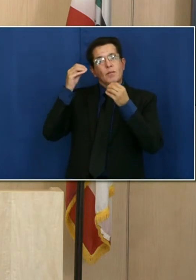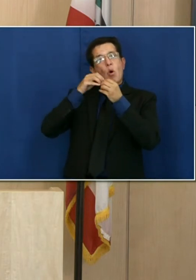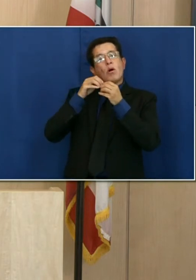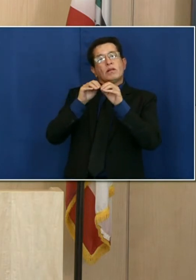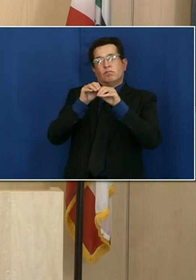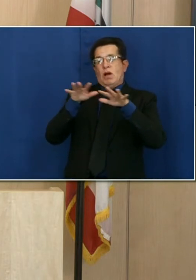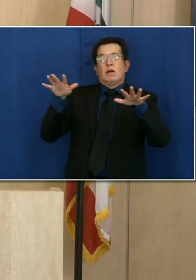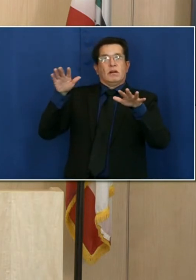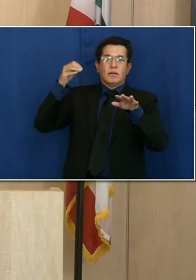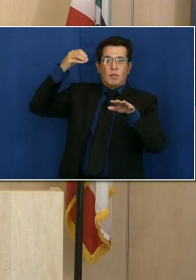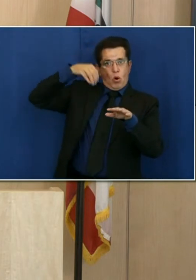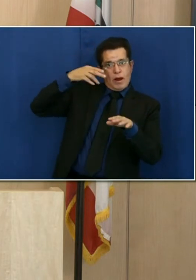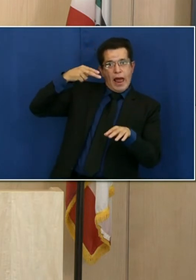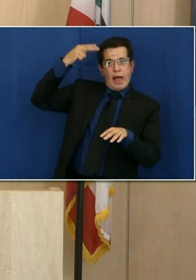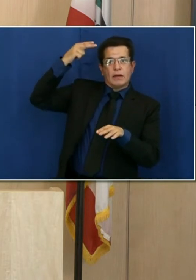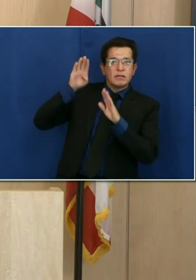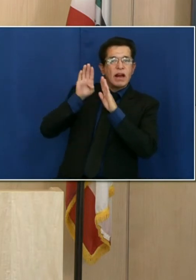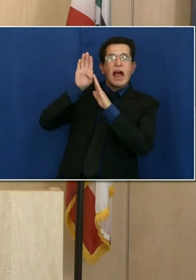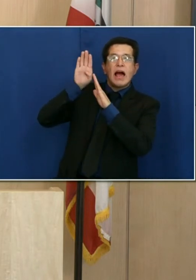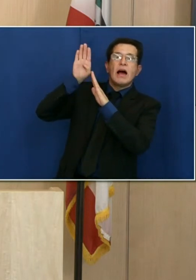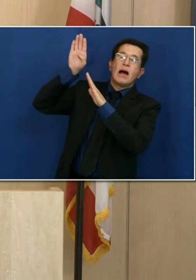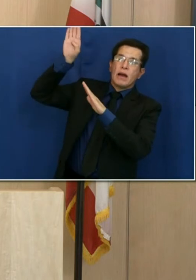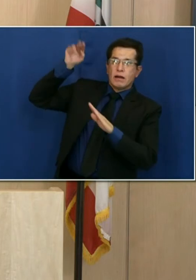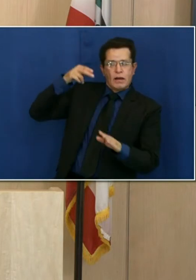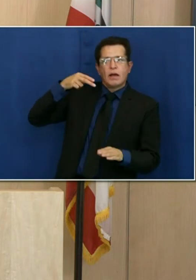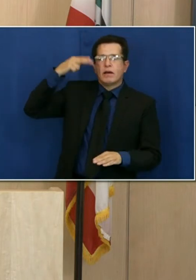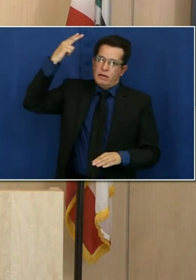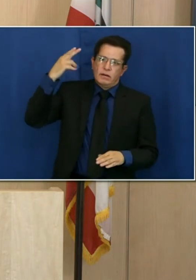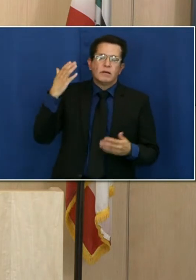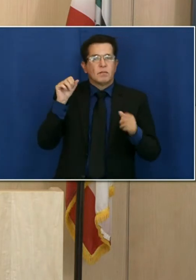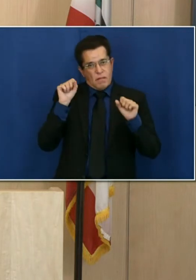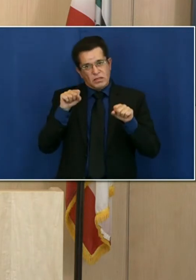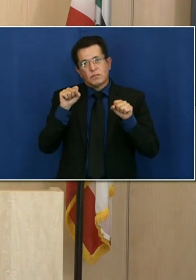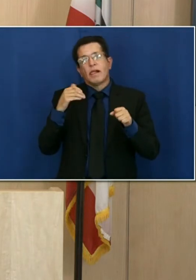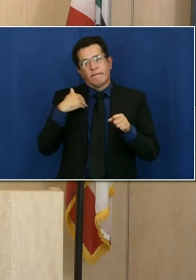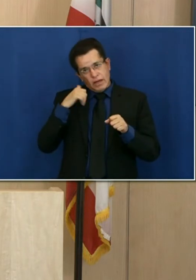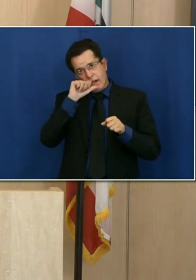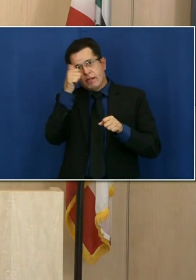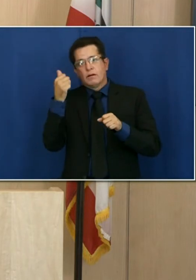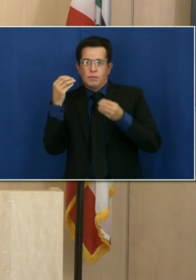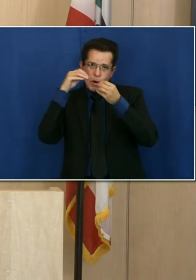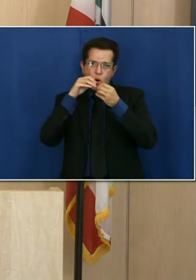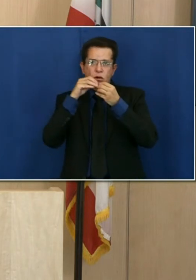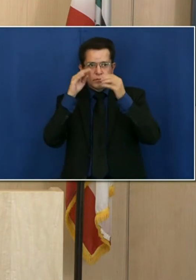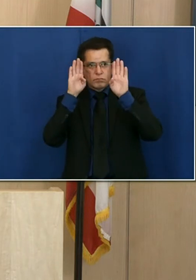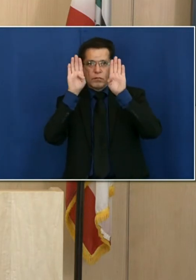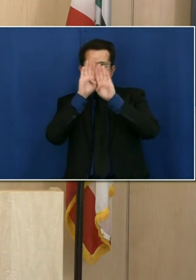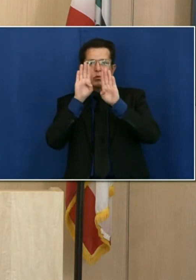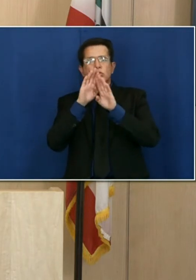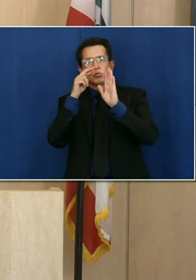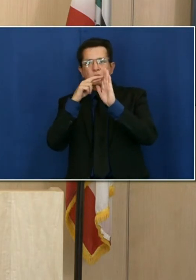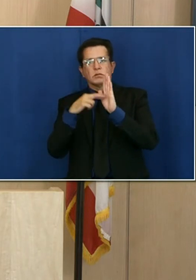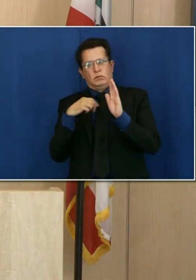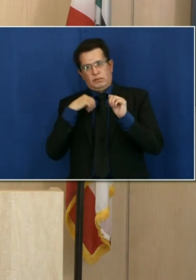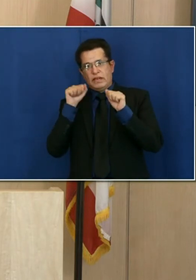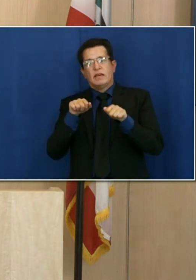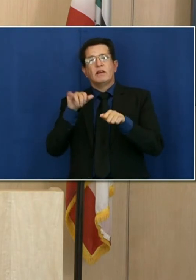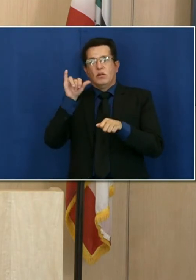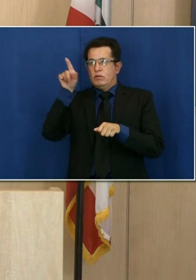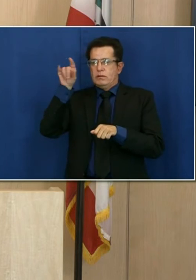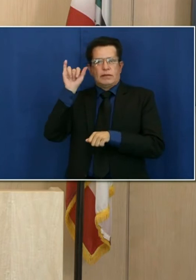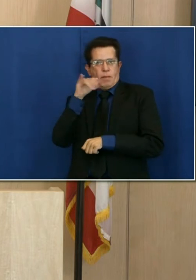advance into the wrong direction, we have other tools that we can utilize, particularly with